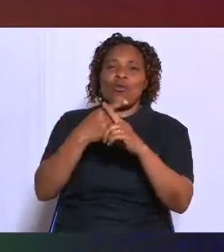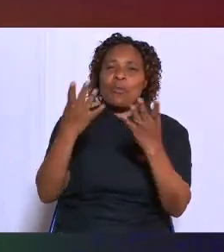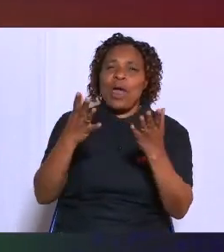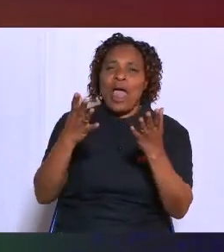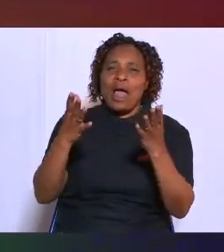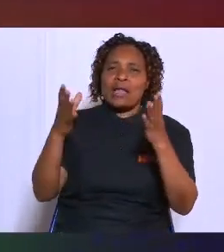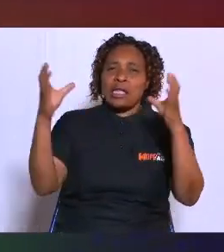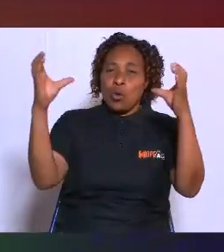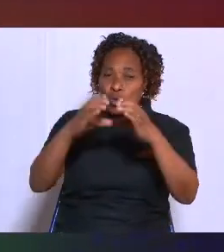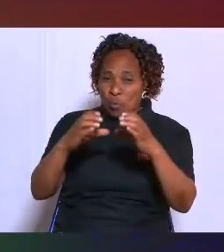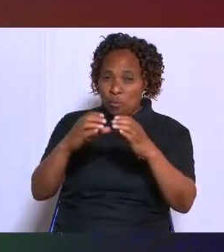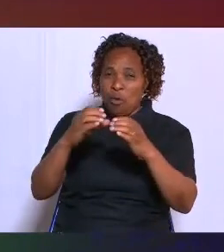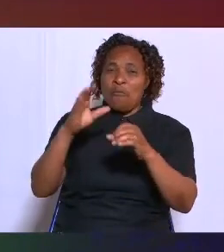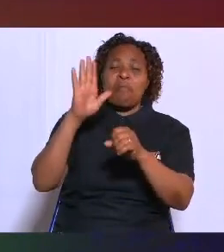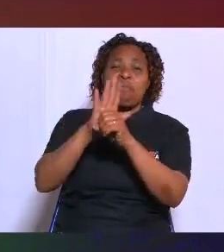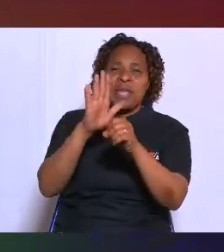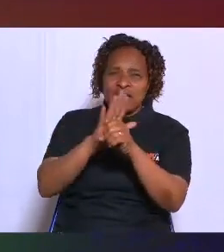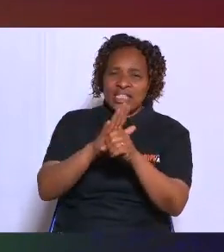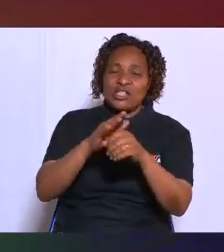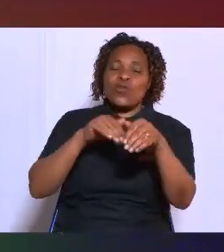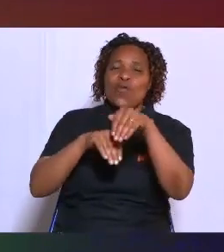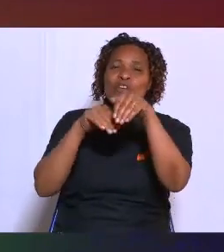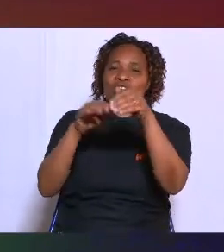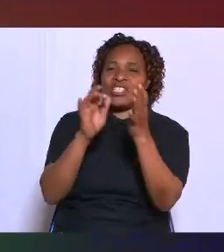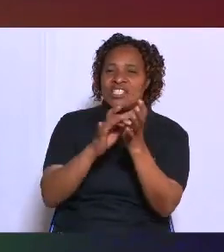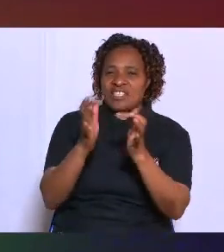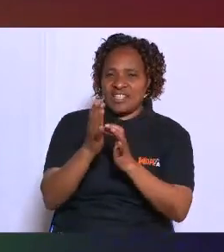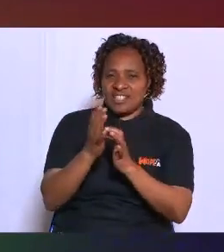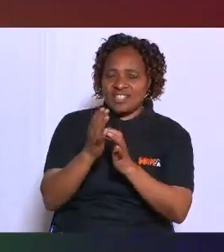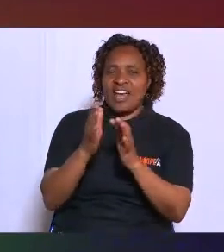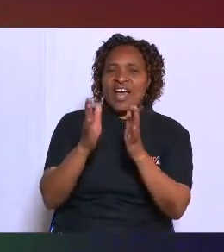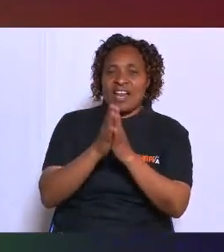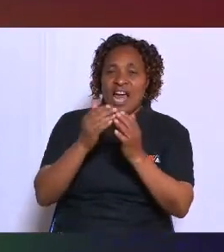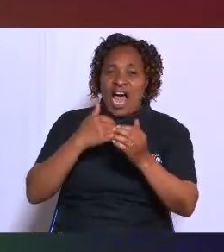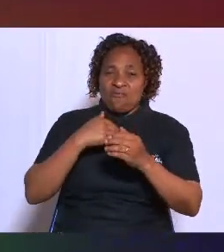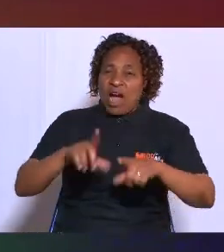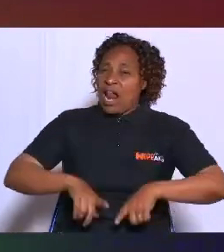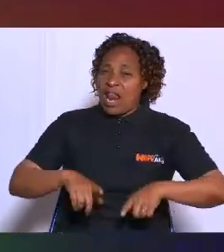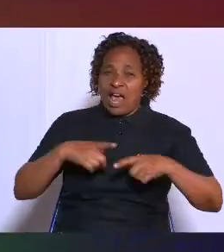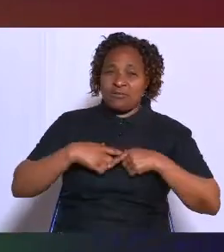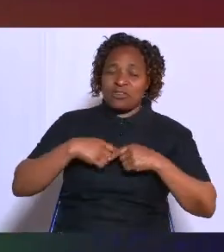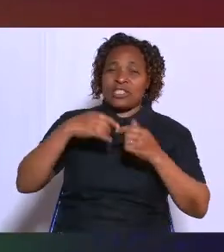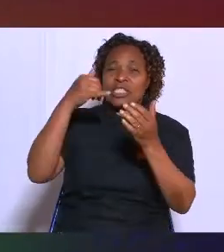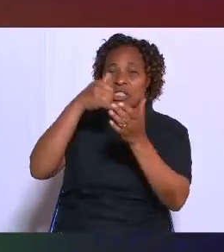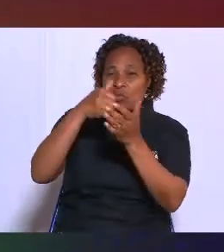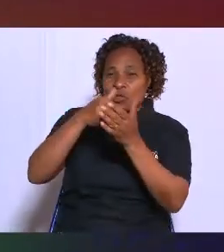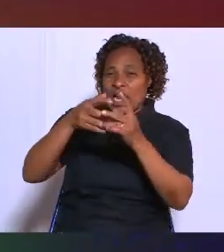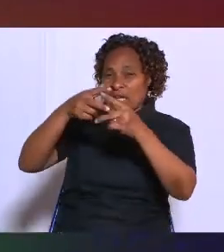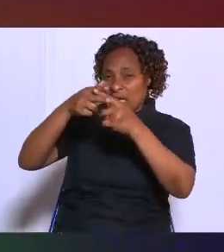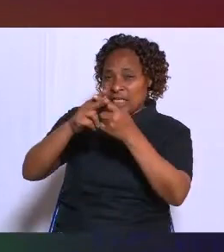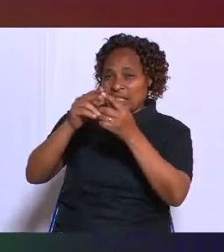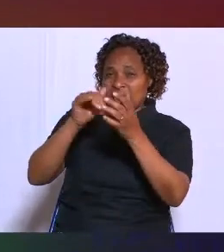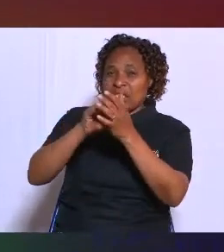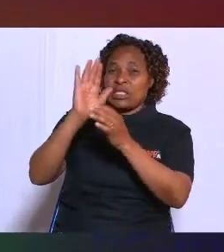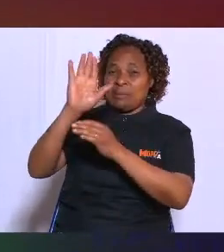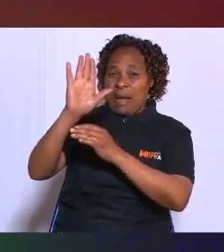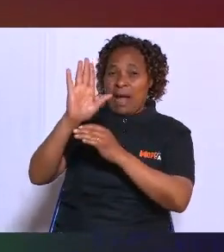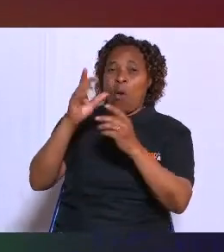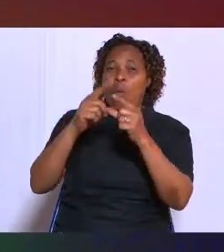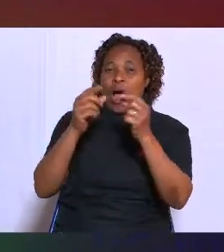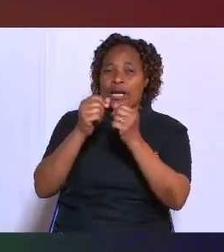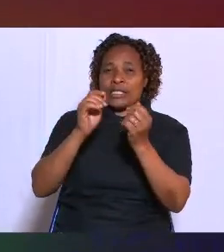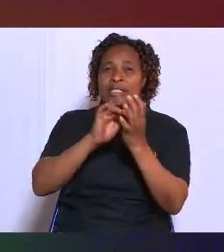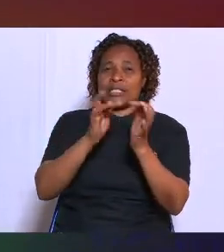crowds and the majority to follow Jesus and have our lives anchored in his word we pray in Christ's name